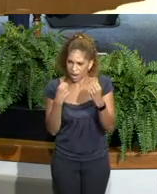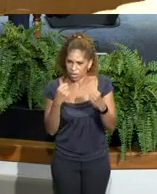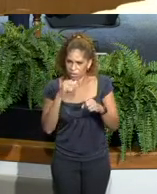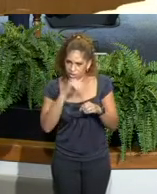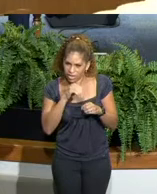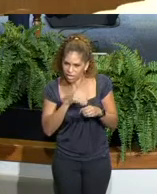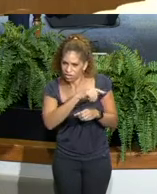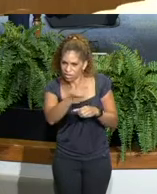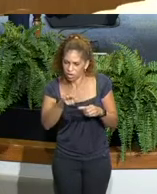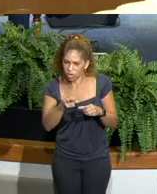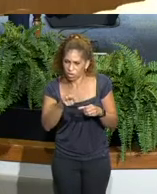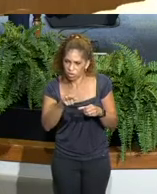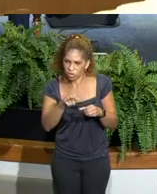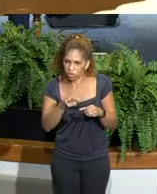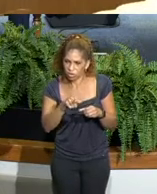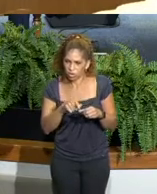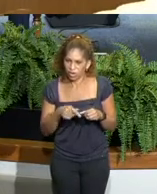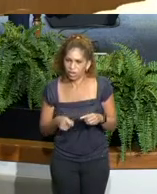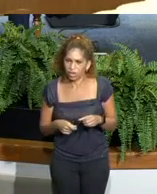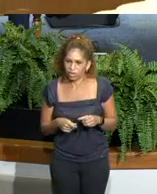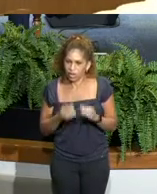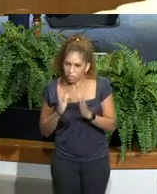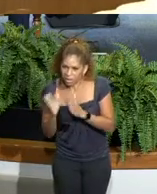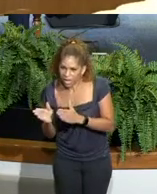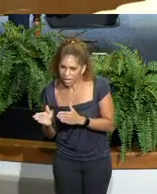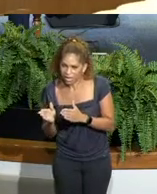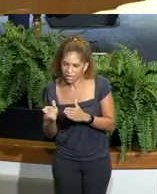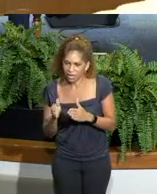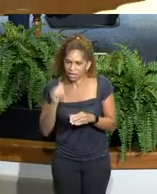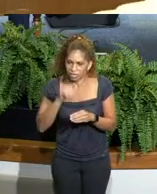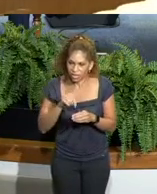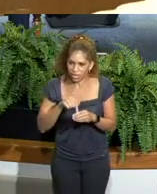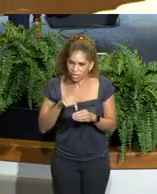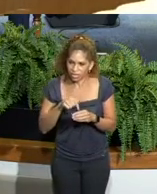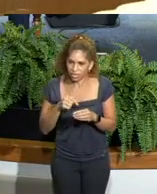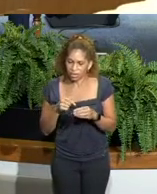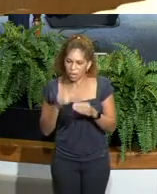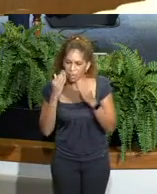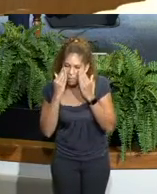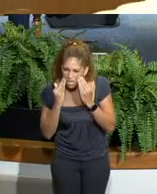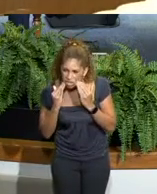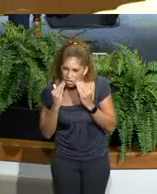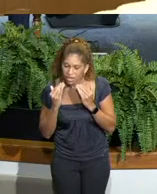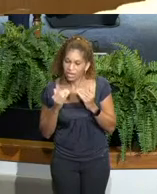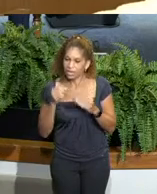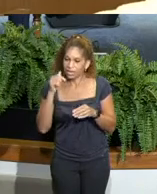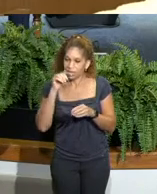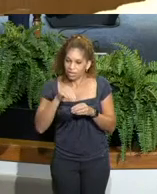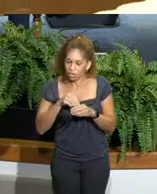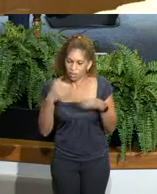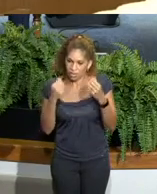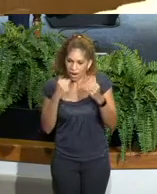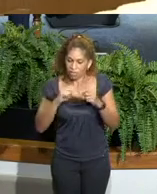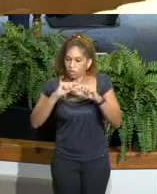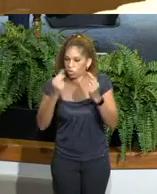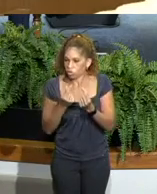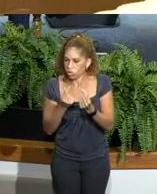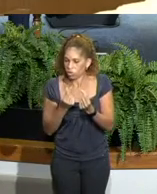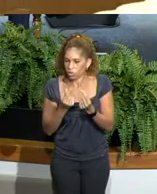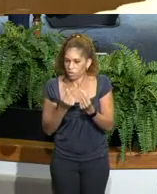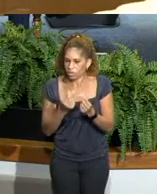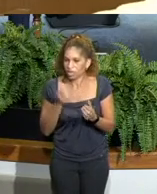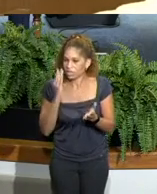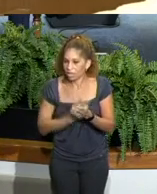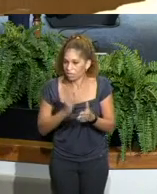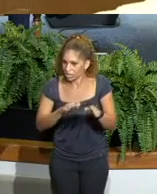you to organize this misery into a powerful group that refuses to accept things the way they